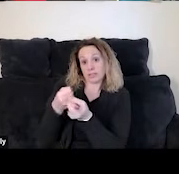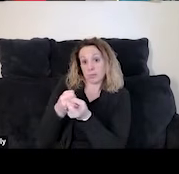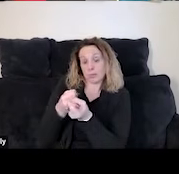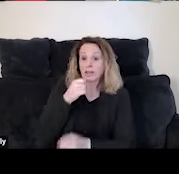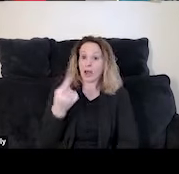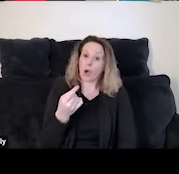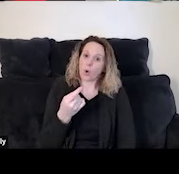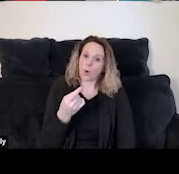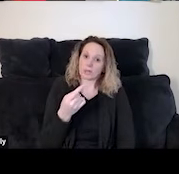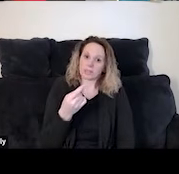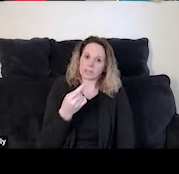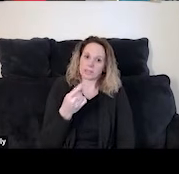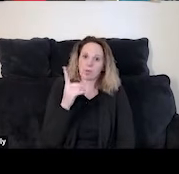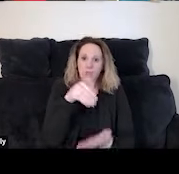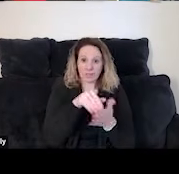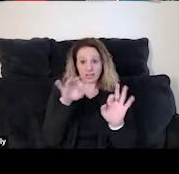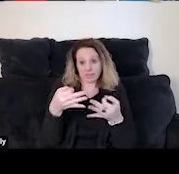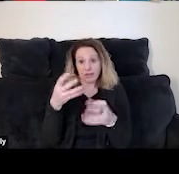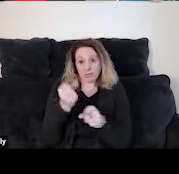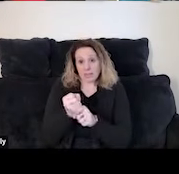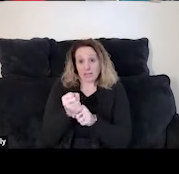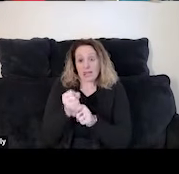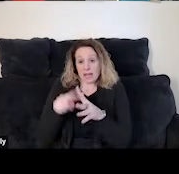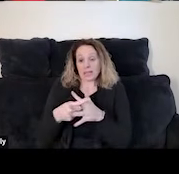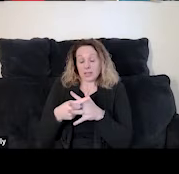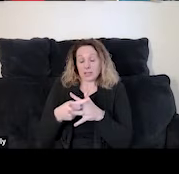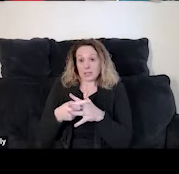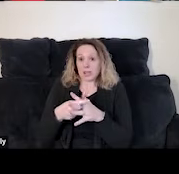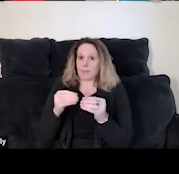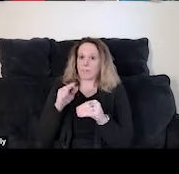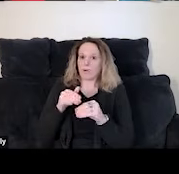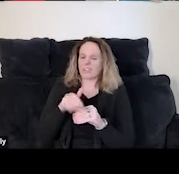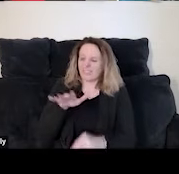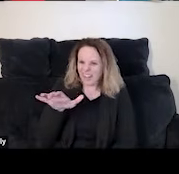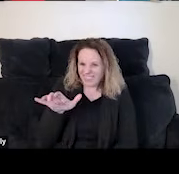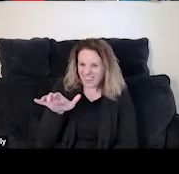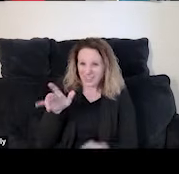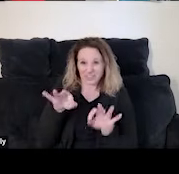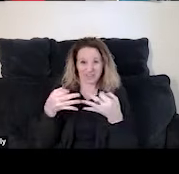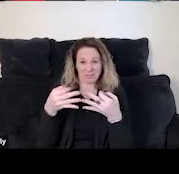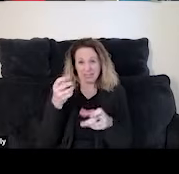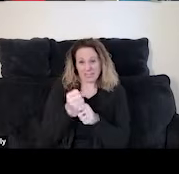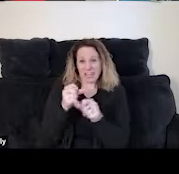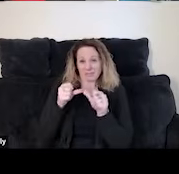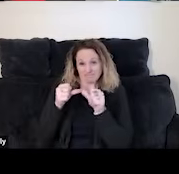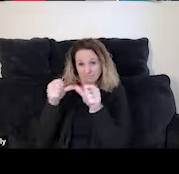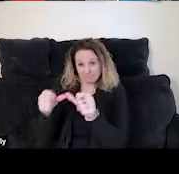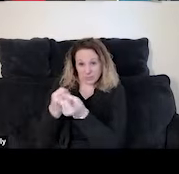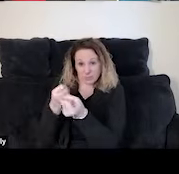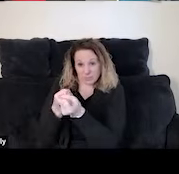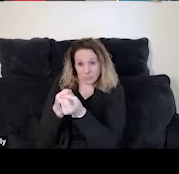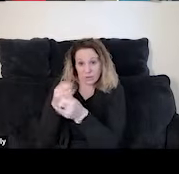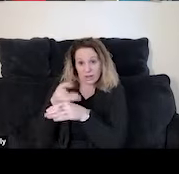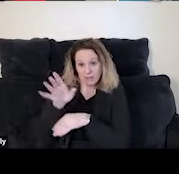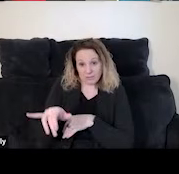just that 1,000 families got those initial supports, more than 500 families were receiving ongoing support after